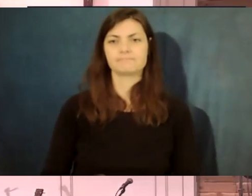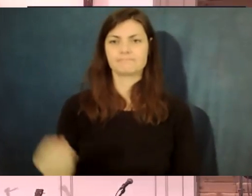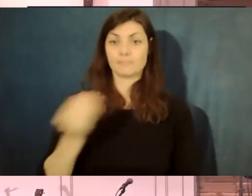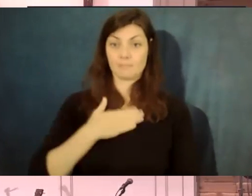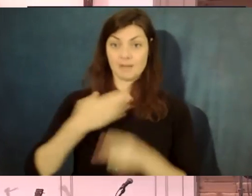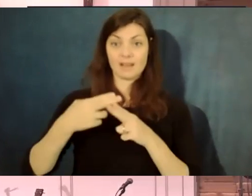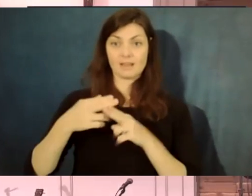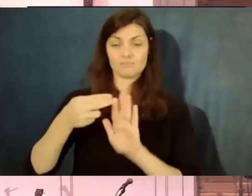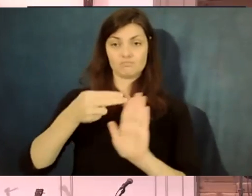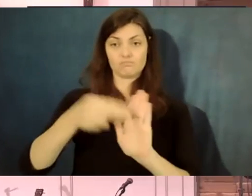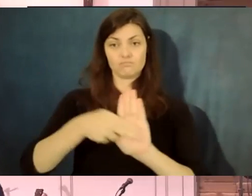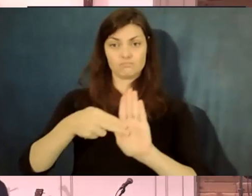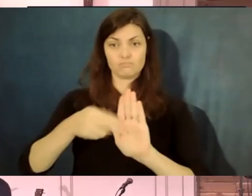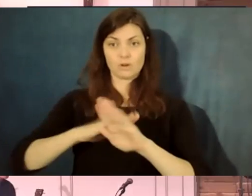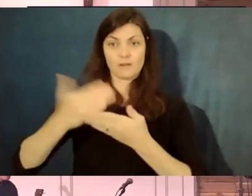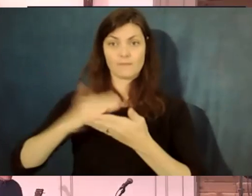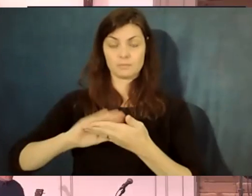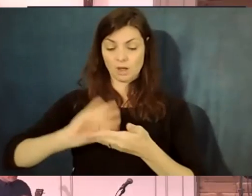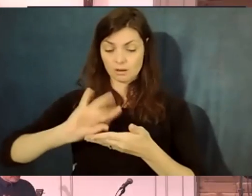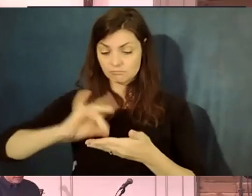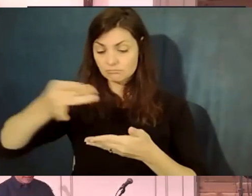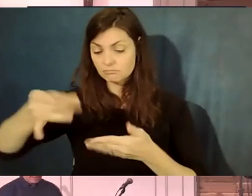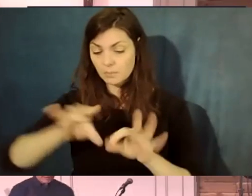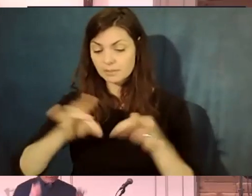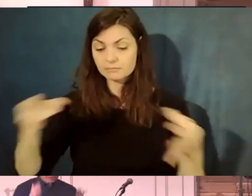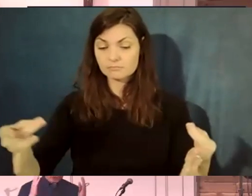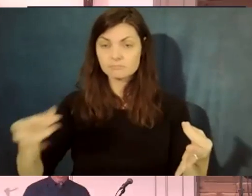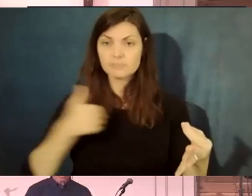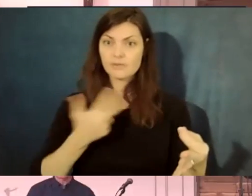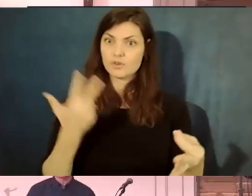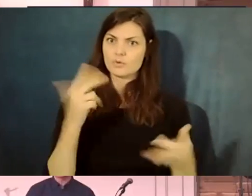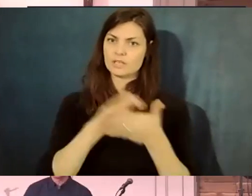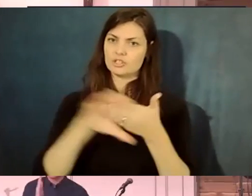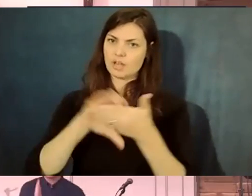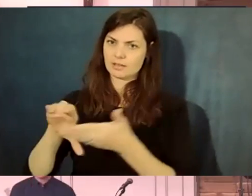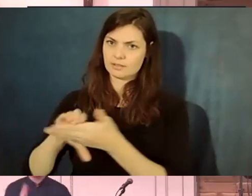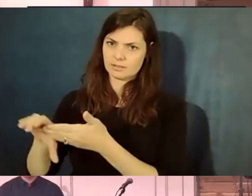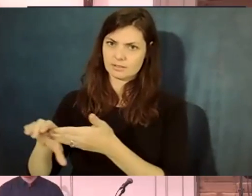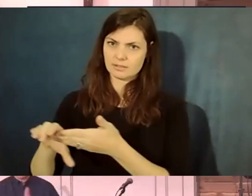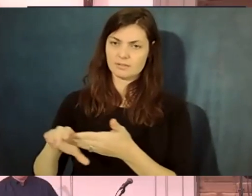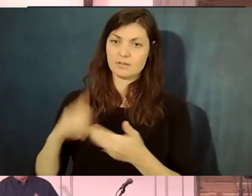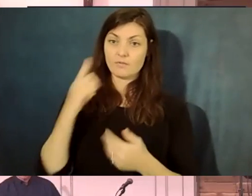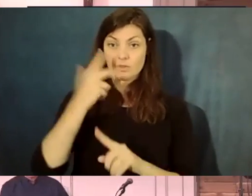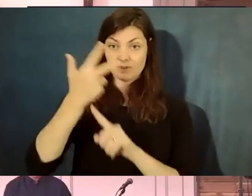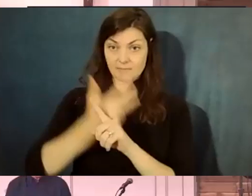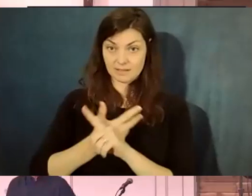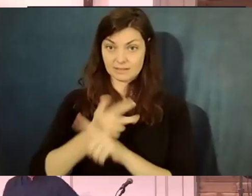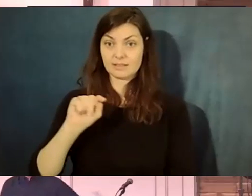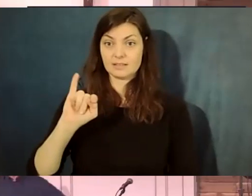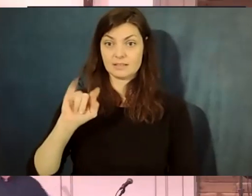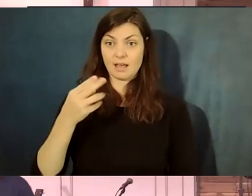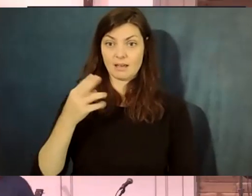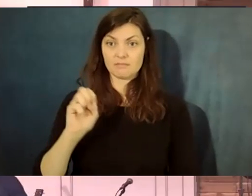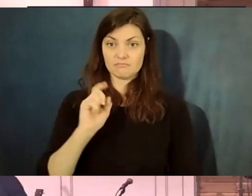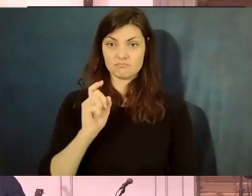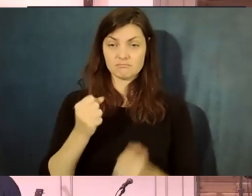with my name on it. And because it had my name on it, I opened it up. And it had three checks, three tithe checks for 3 months, the three past